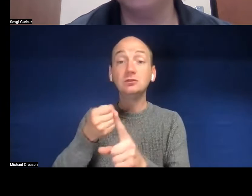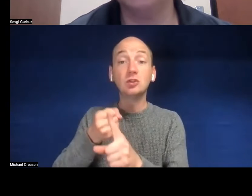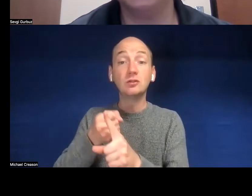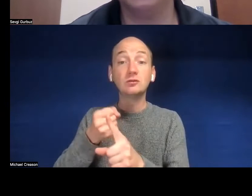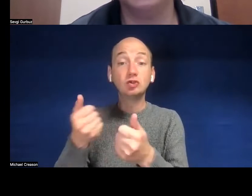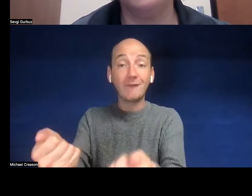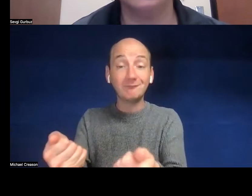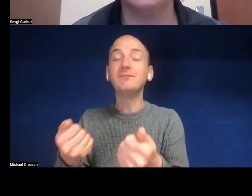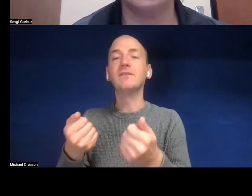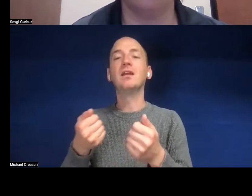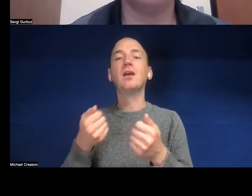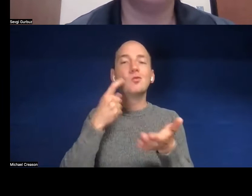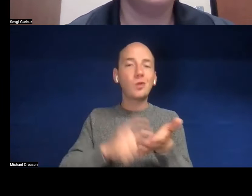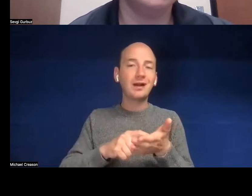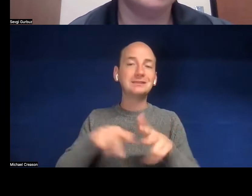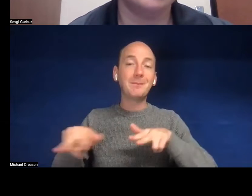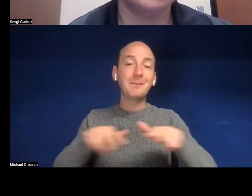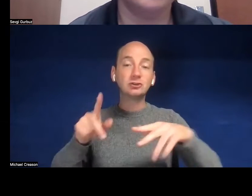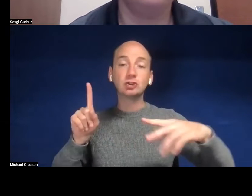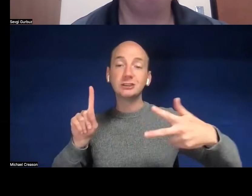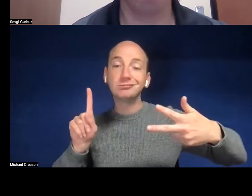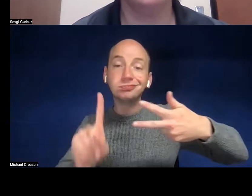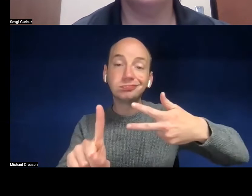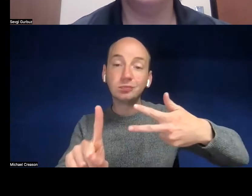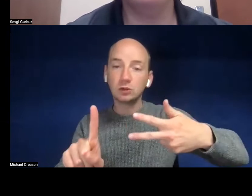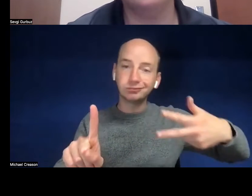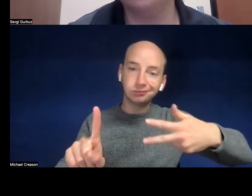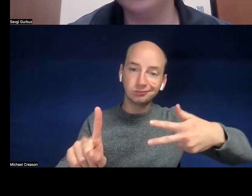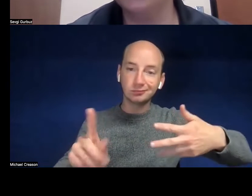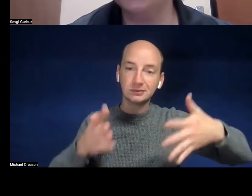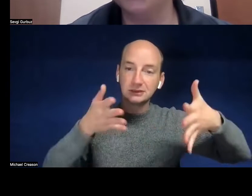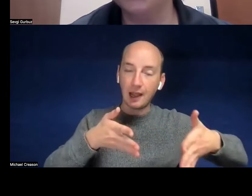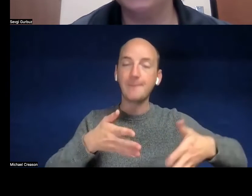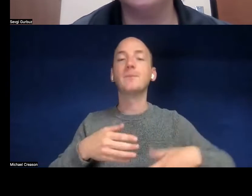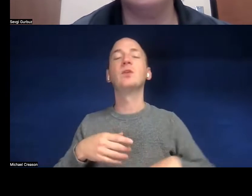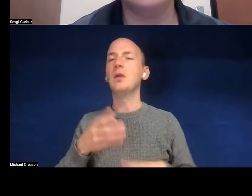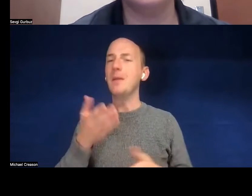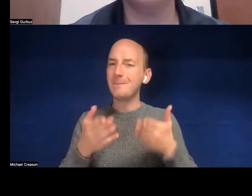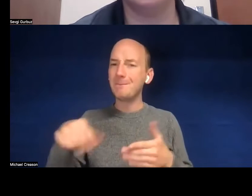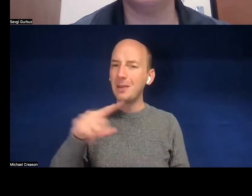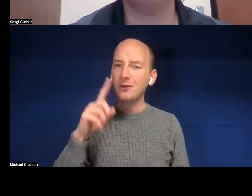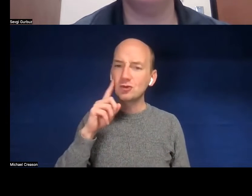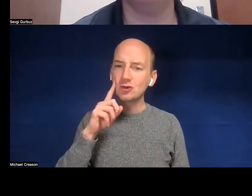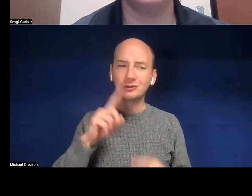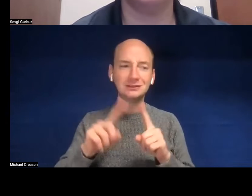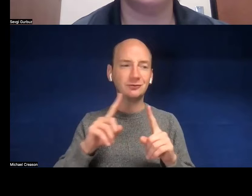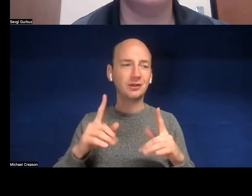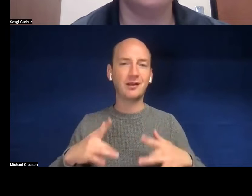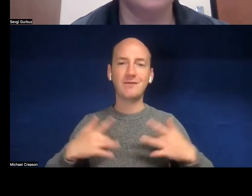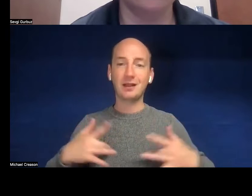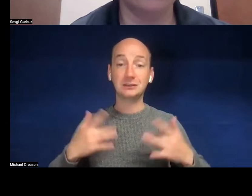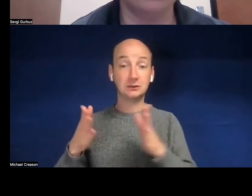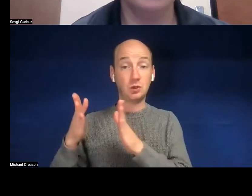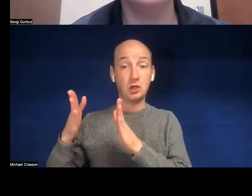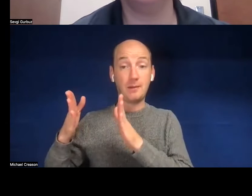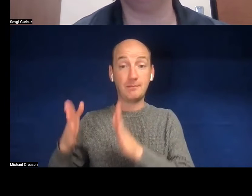in-cabin monitoring, things like occupancy sensing. You may have heard in the news events where somebody forgets a child